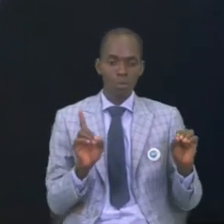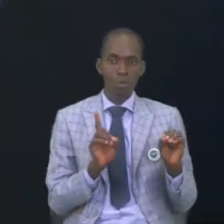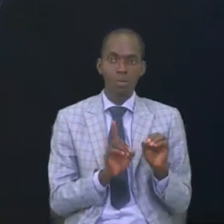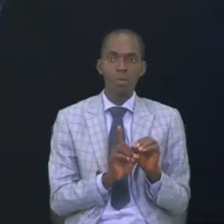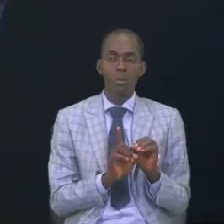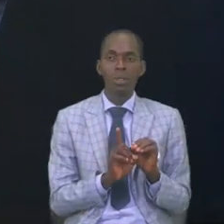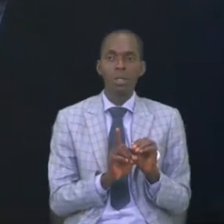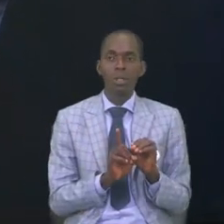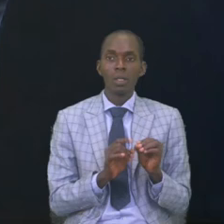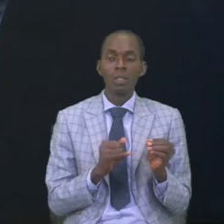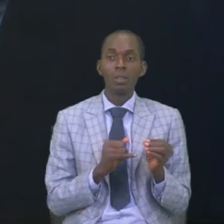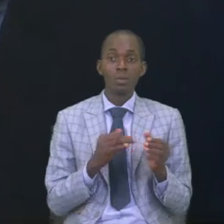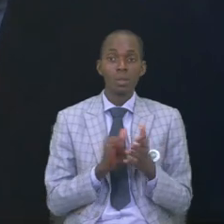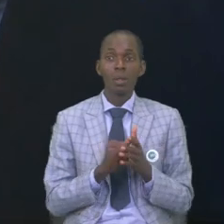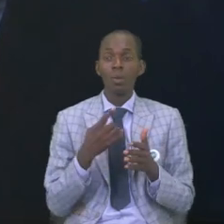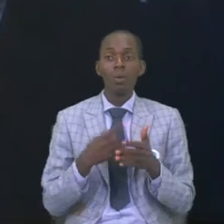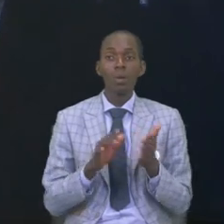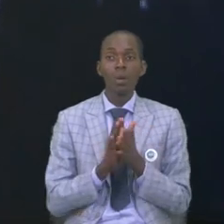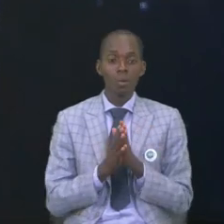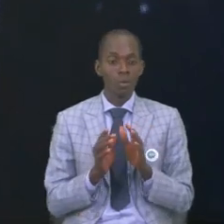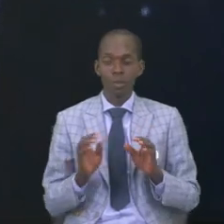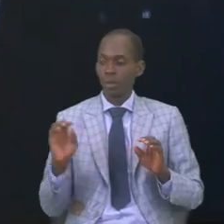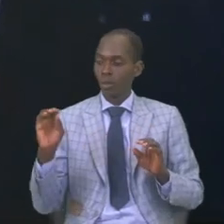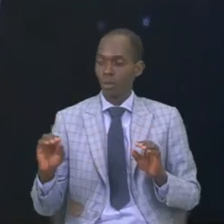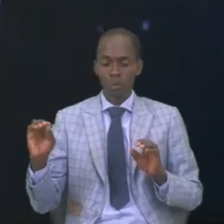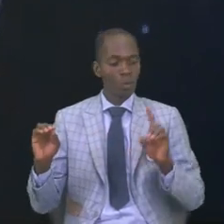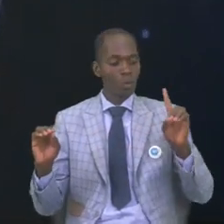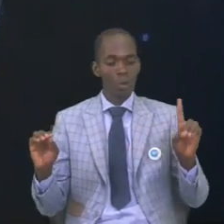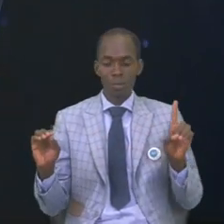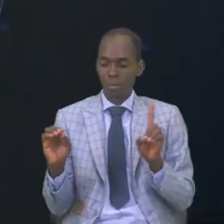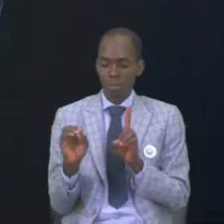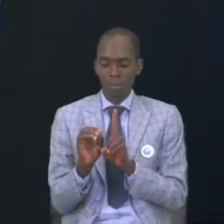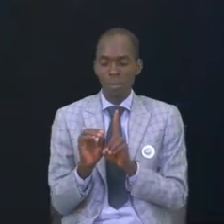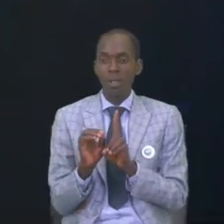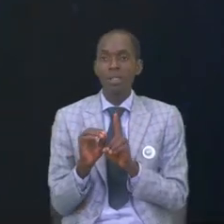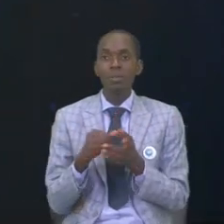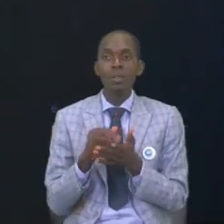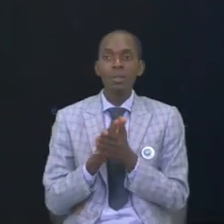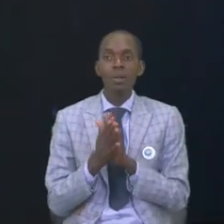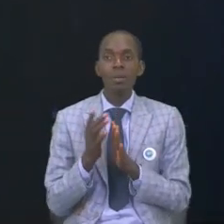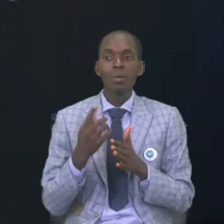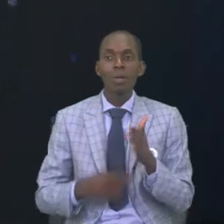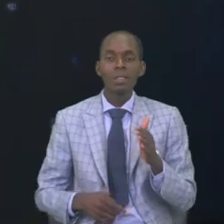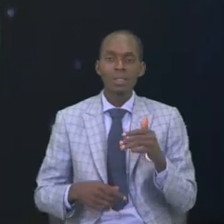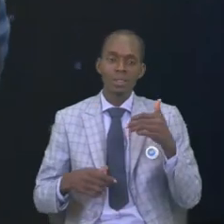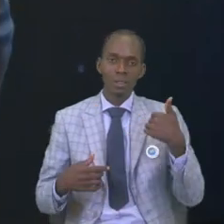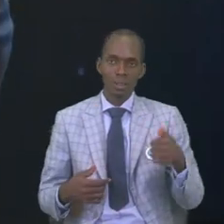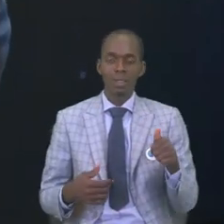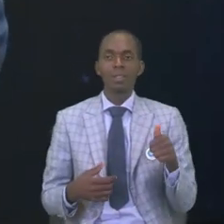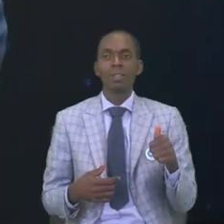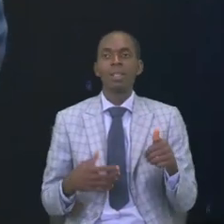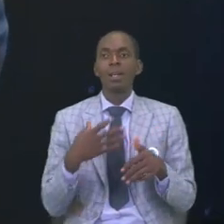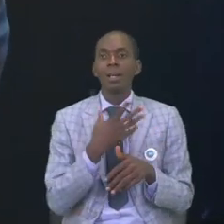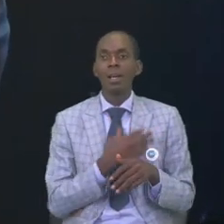becomes 10. And so I say your prayer, well, the prayer of Christ is no